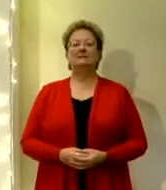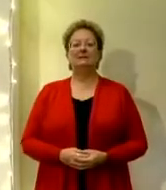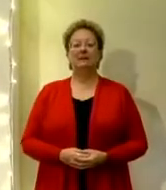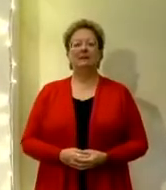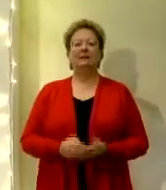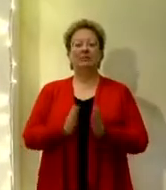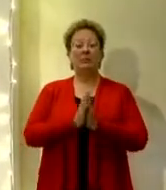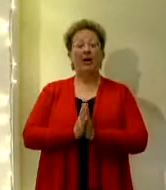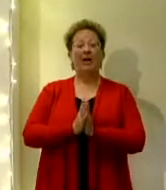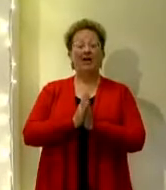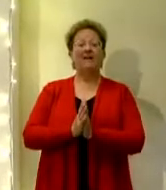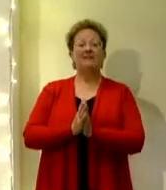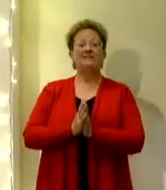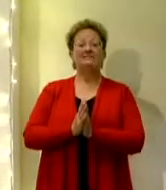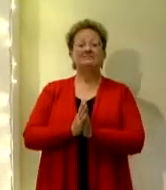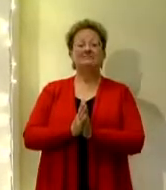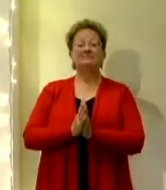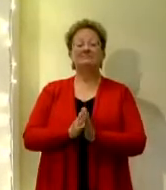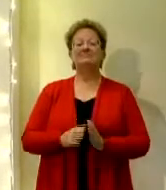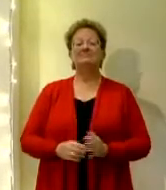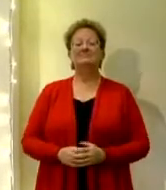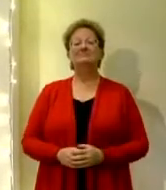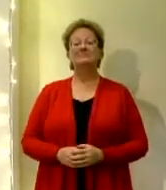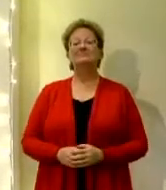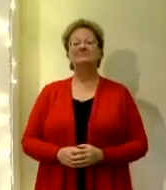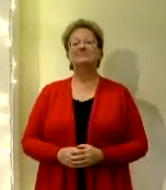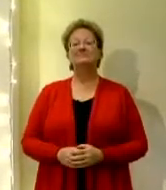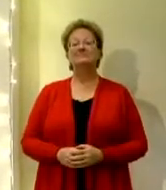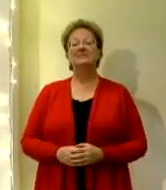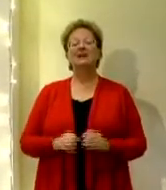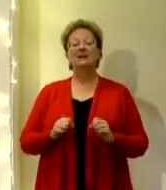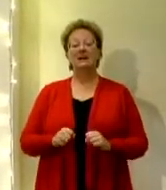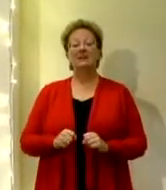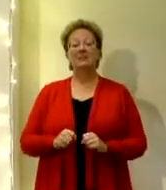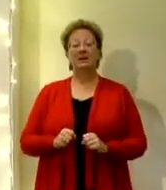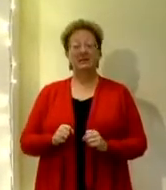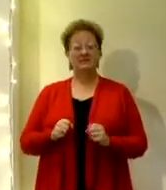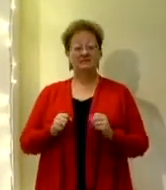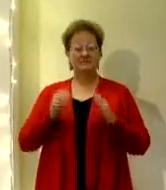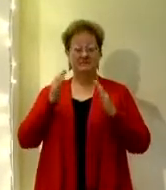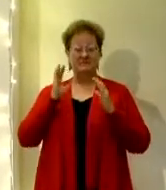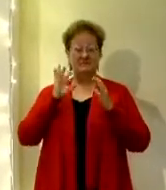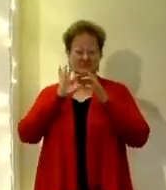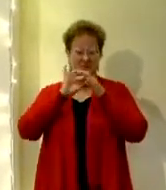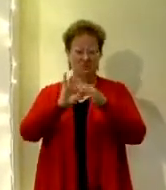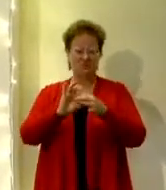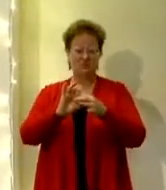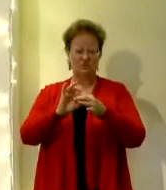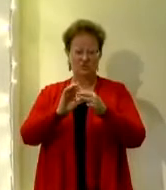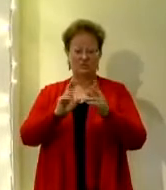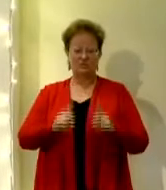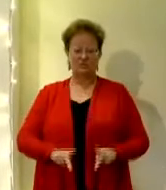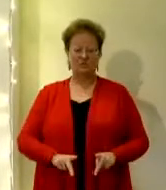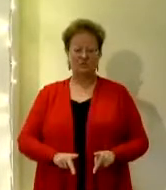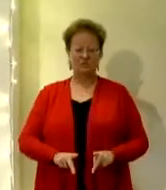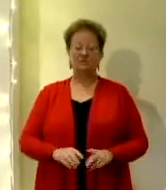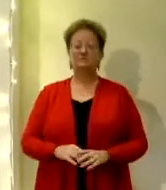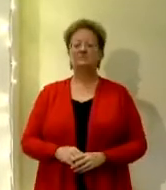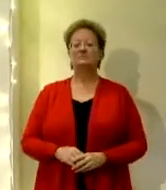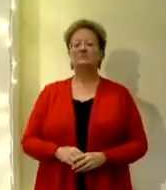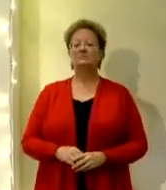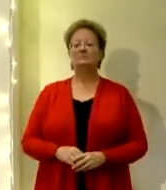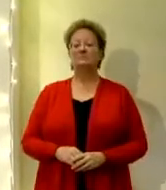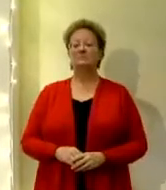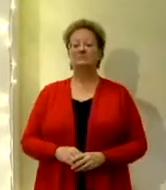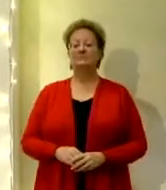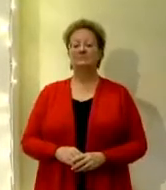I prayed, and I said, George, I think you can actually relate to somebody in the story of the Mount of Transfiguration. And he says, oh, who?